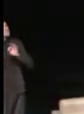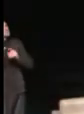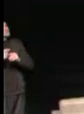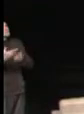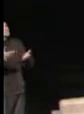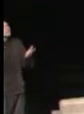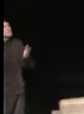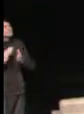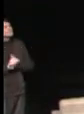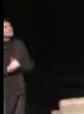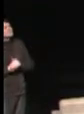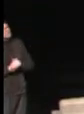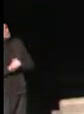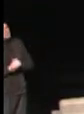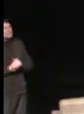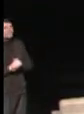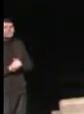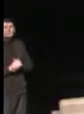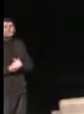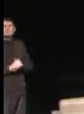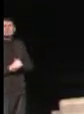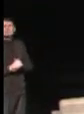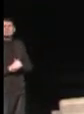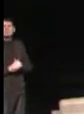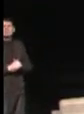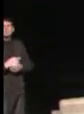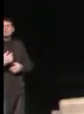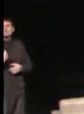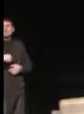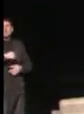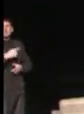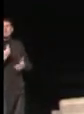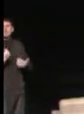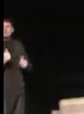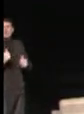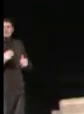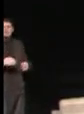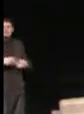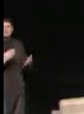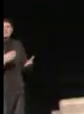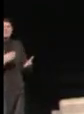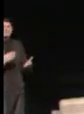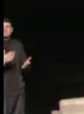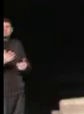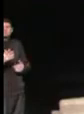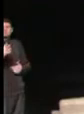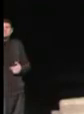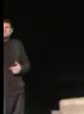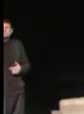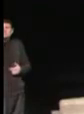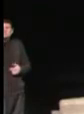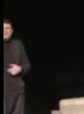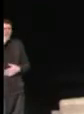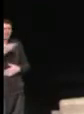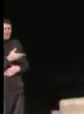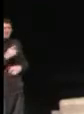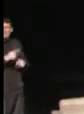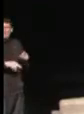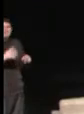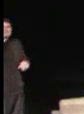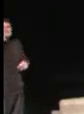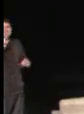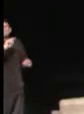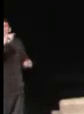we, like I mentioned, are trying to provide in-gallery on-site experiences that you can't really get elsewhere. So one